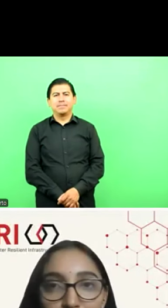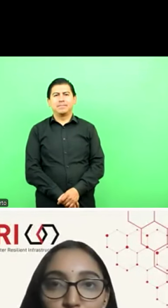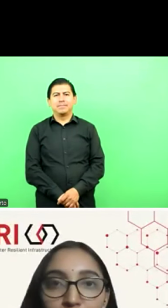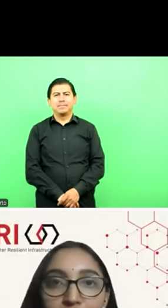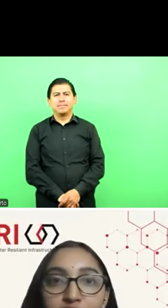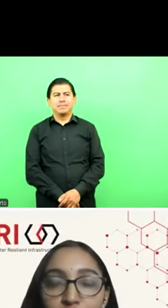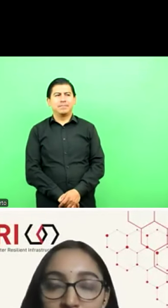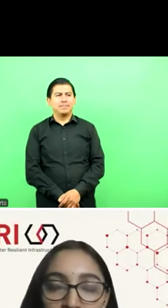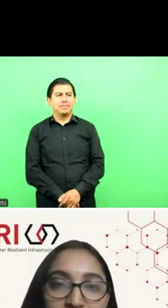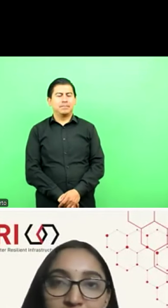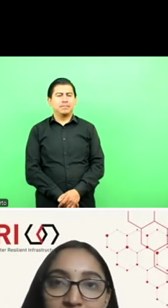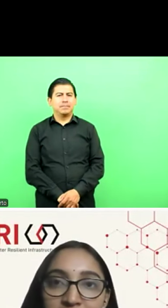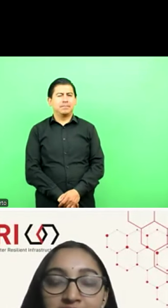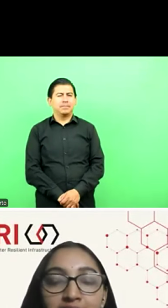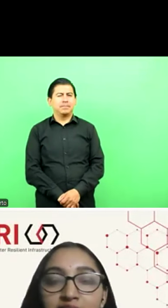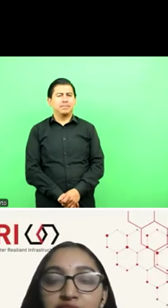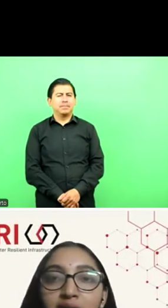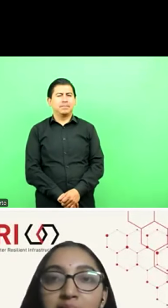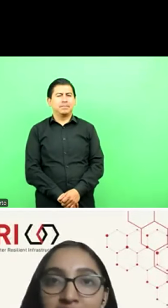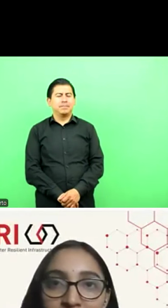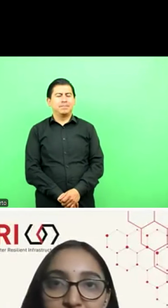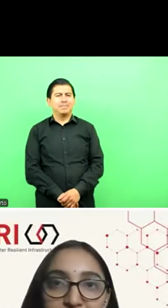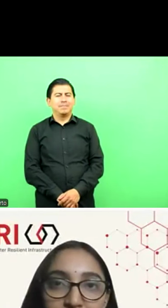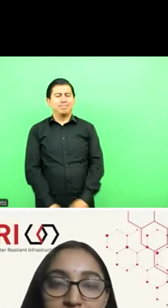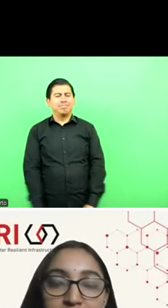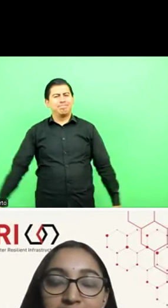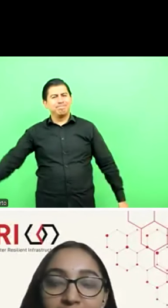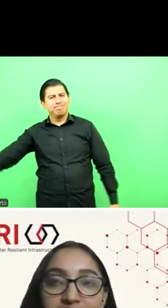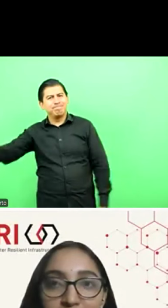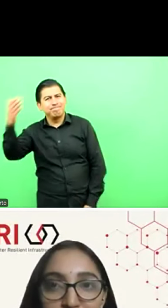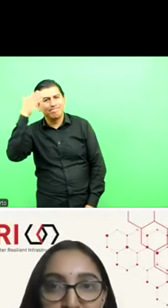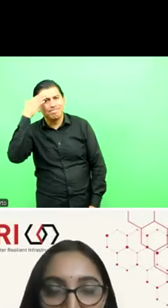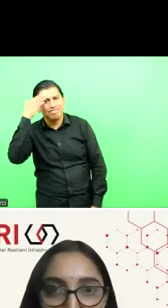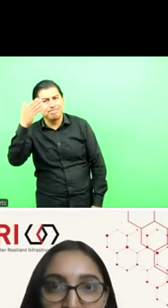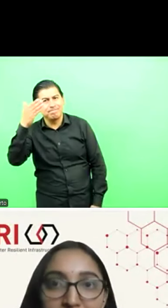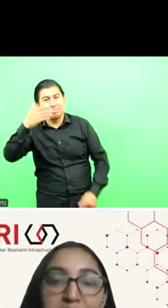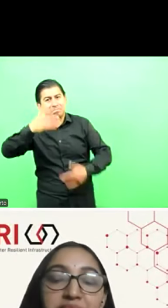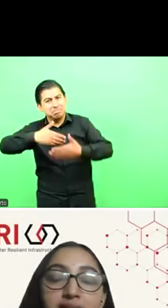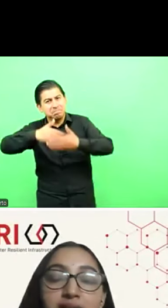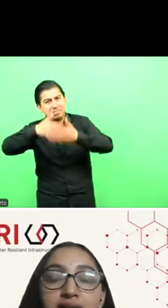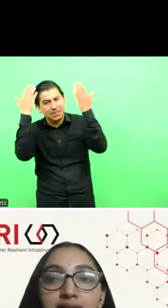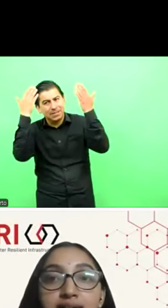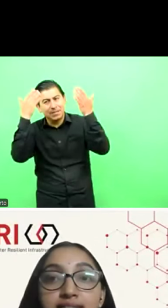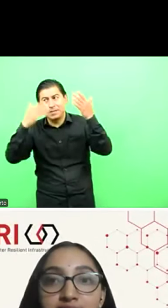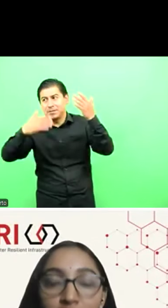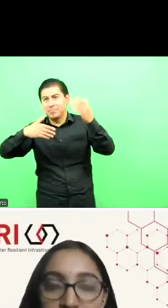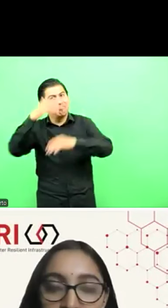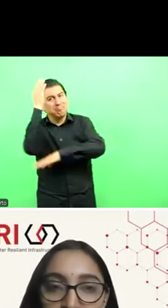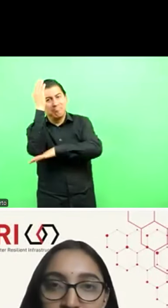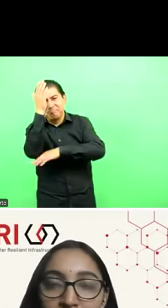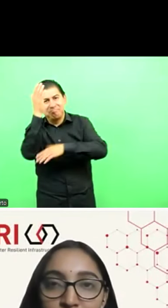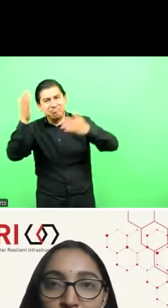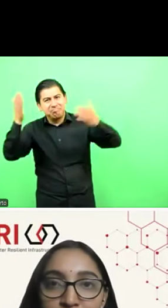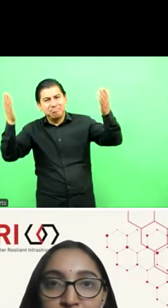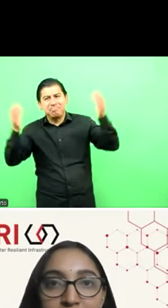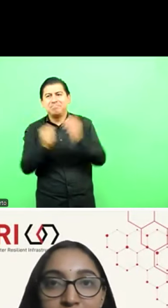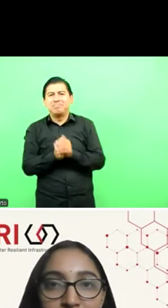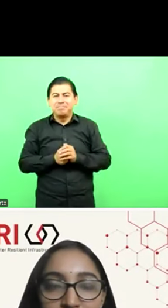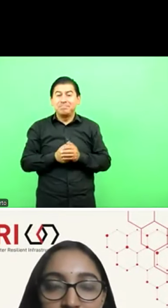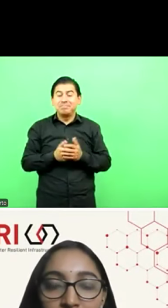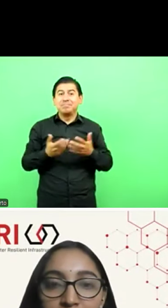Hello all. Good morning, good evening, and warm greetings from CDRI Secretariat, New Delhi. It's an honor to be part of